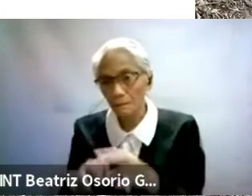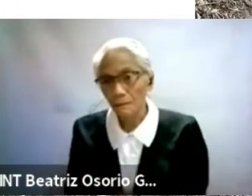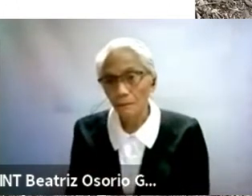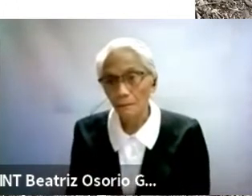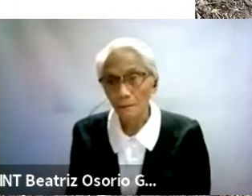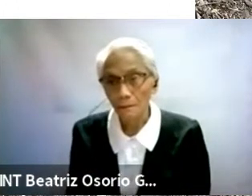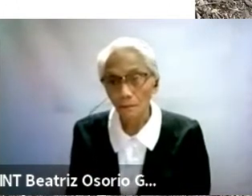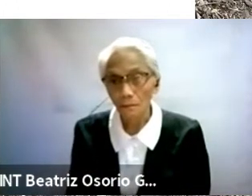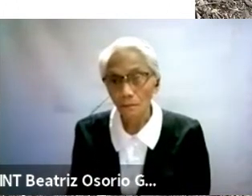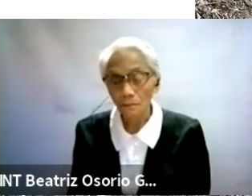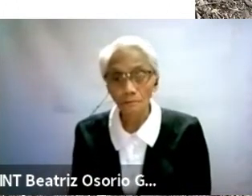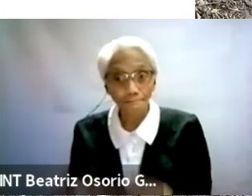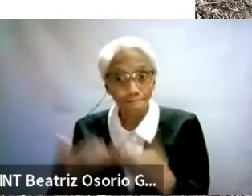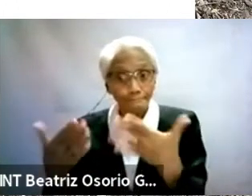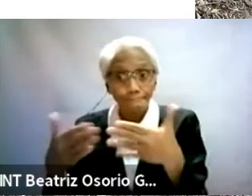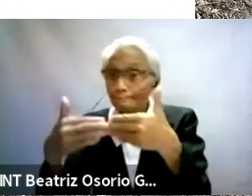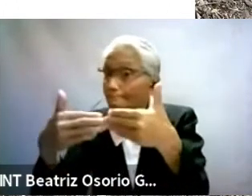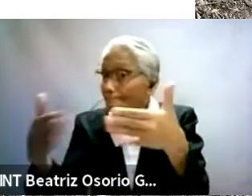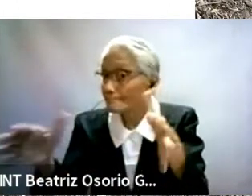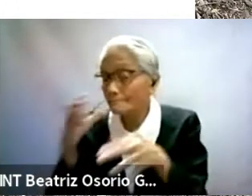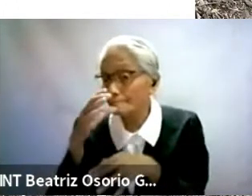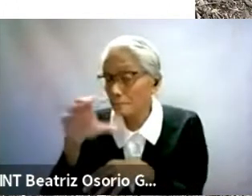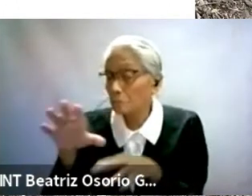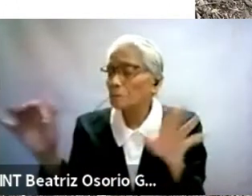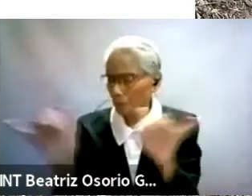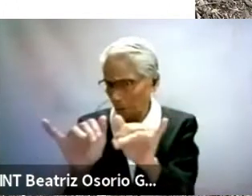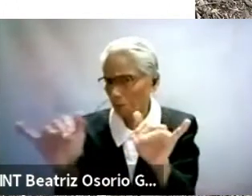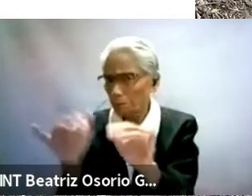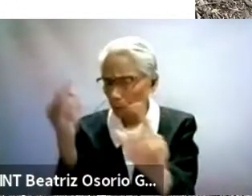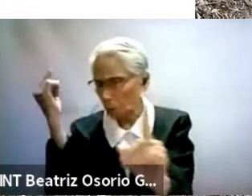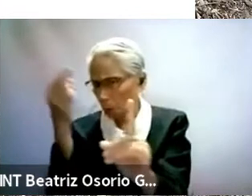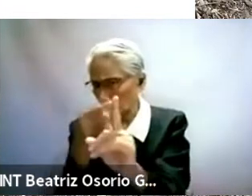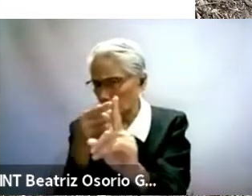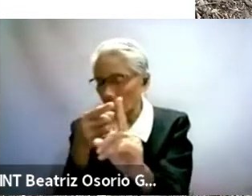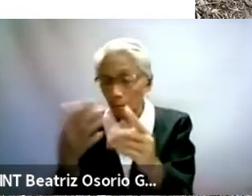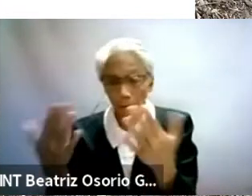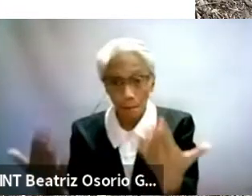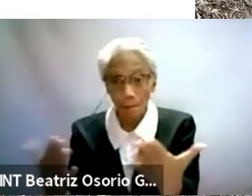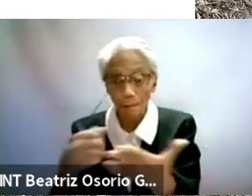The general comment also addresses some of the issues of